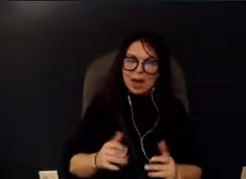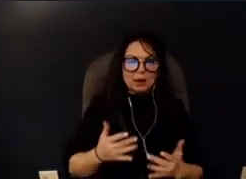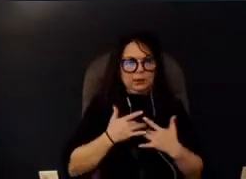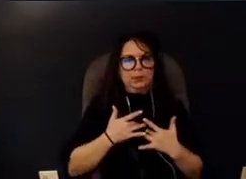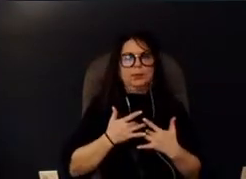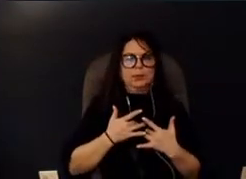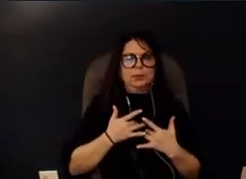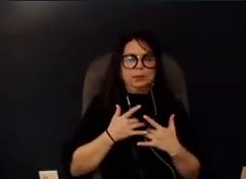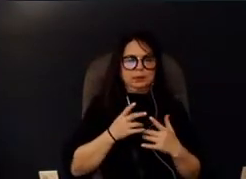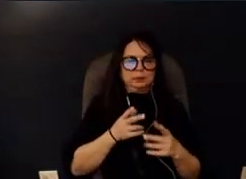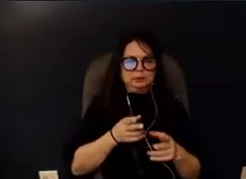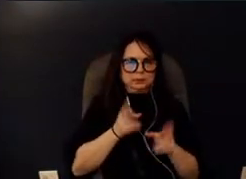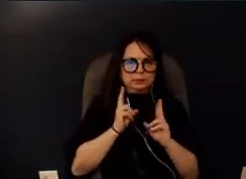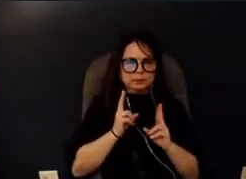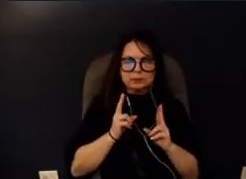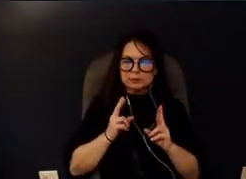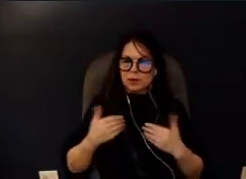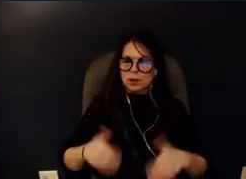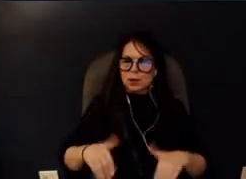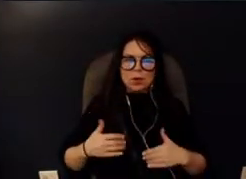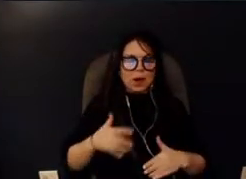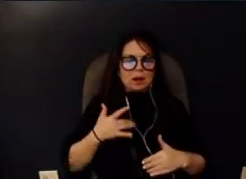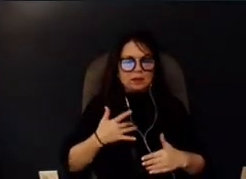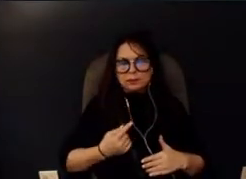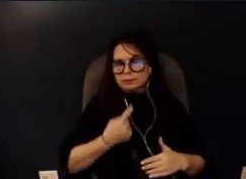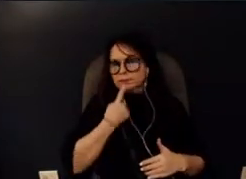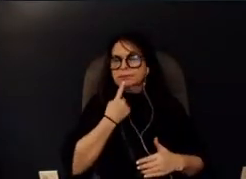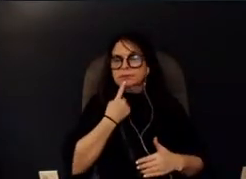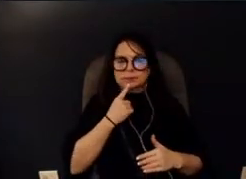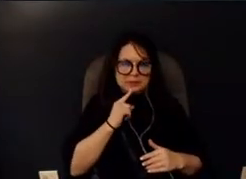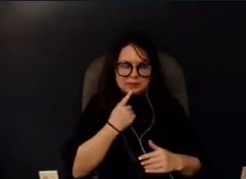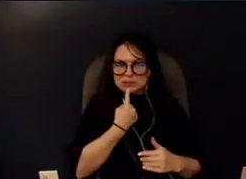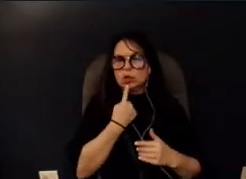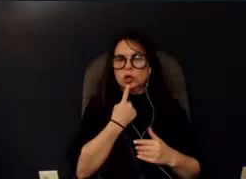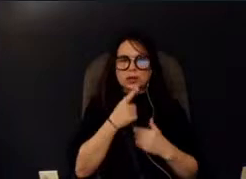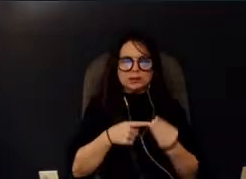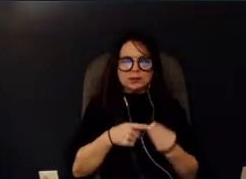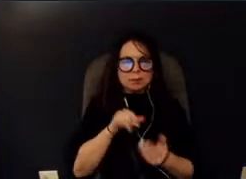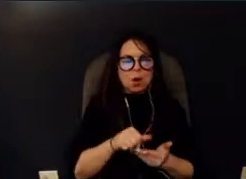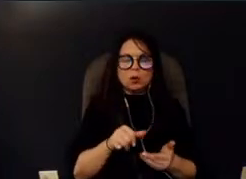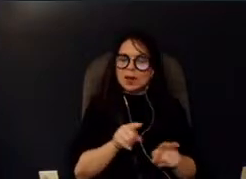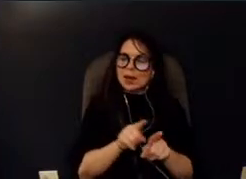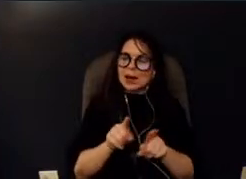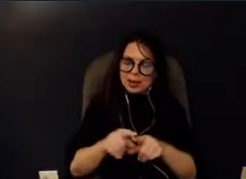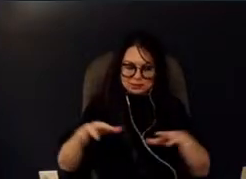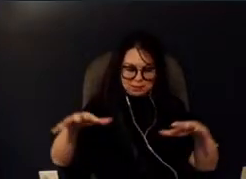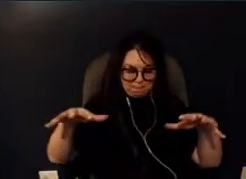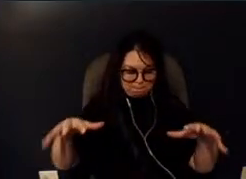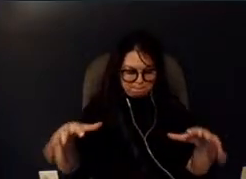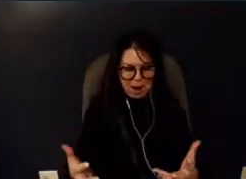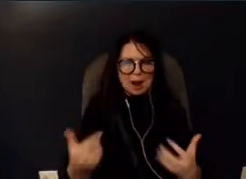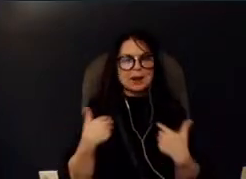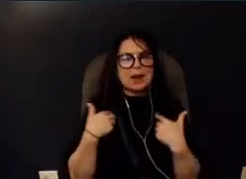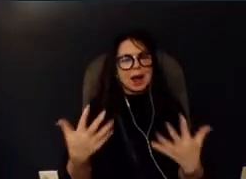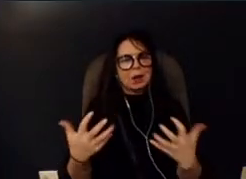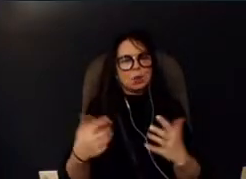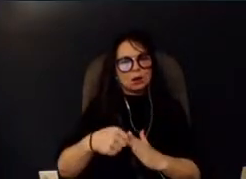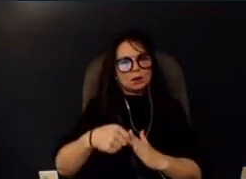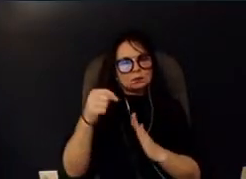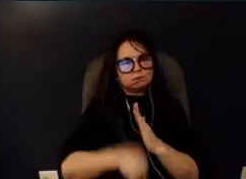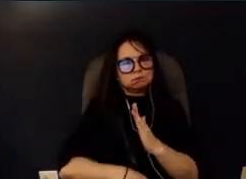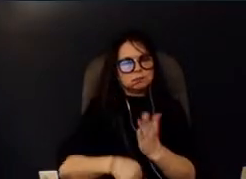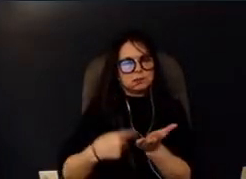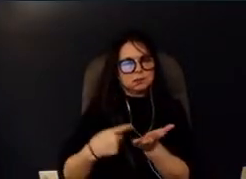And I want us to talk a little bit more as a body about how we can better include each other in